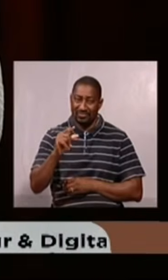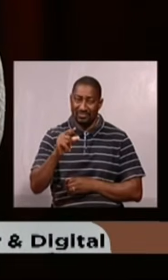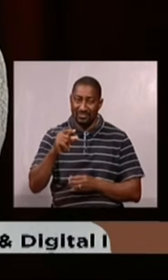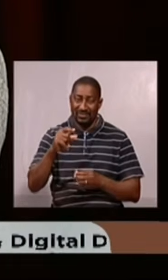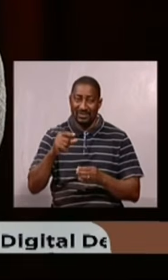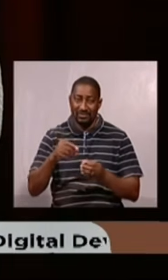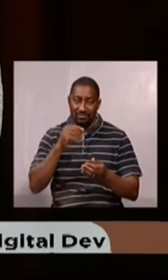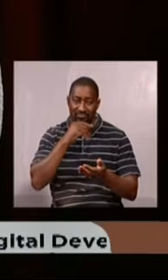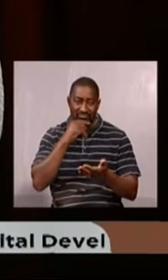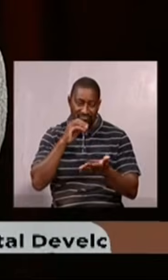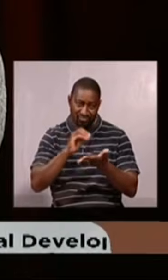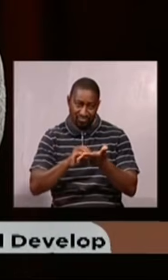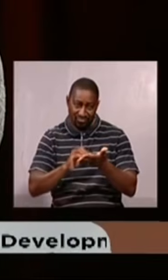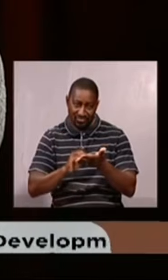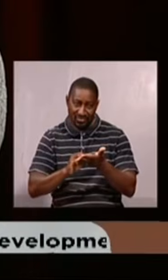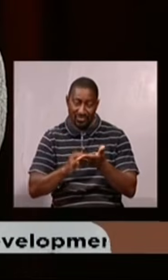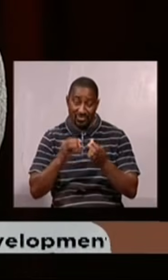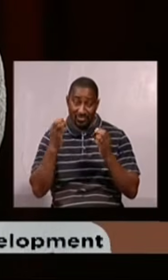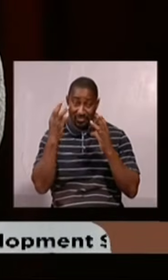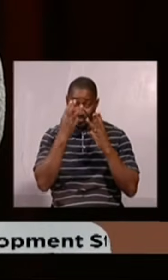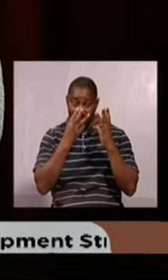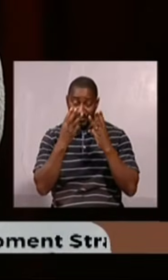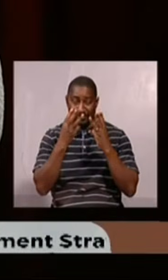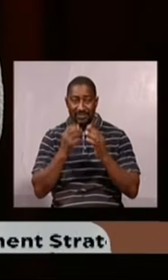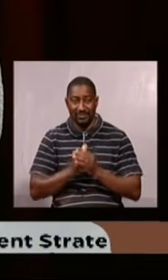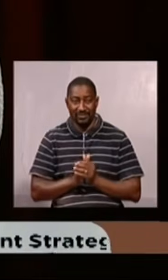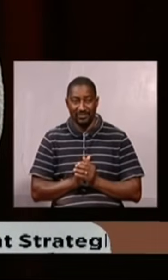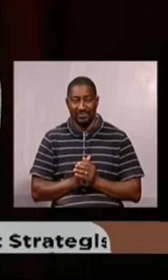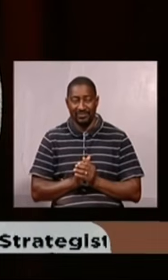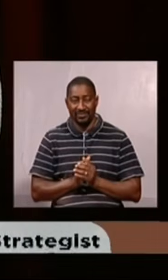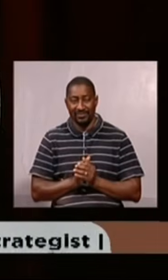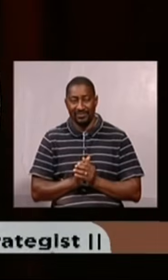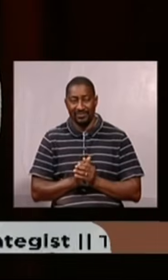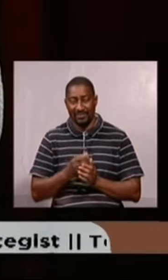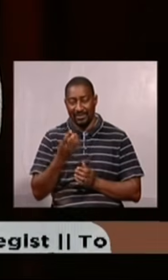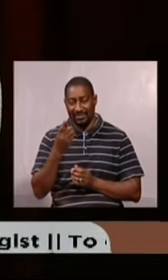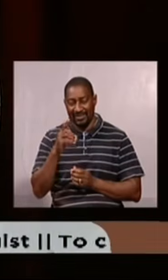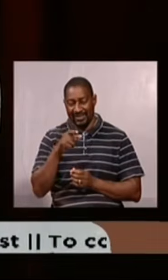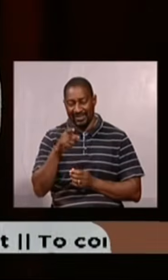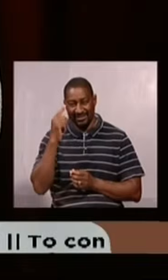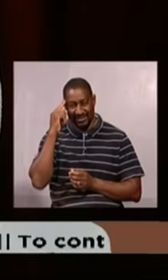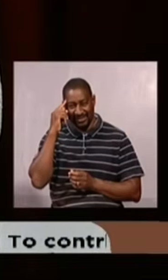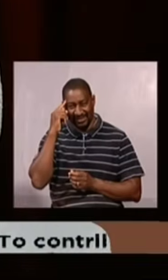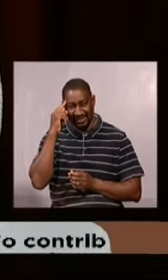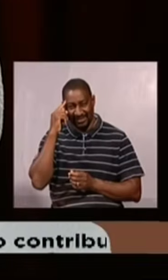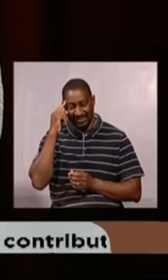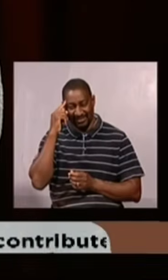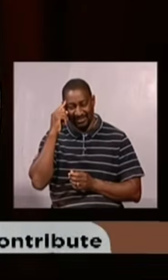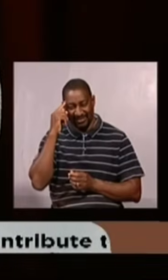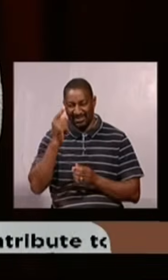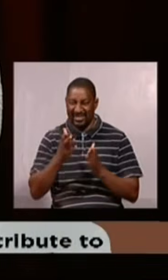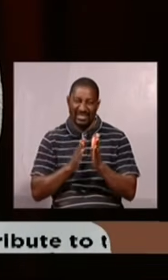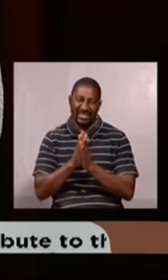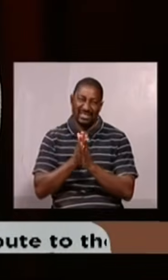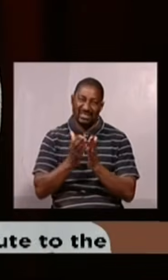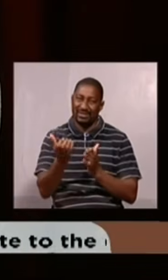to put statuses on, you have channels on, and that's something we don't look at, and that's a big platform that a lot of the